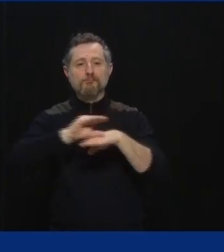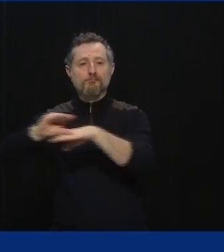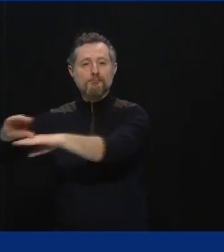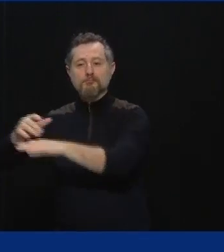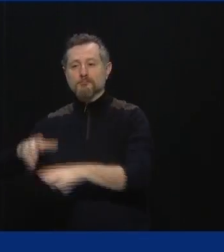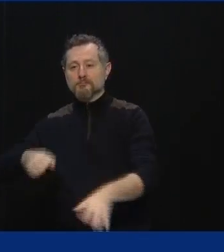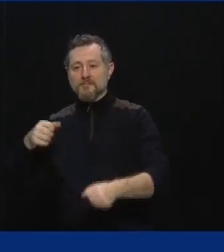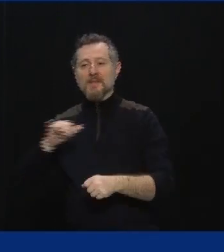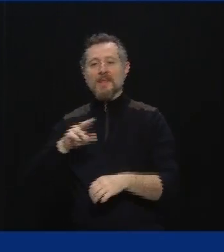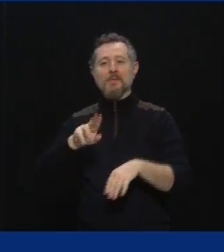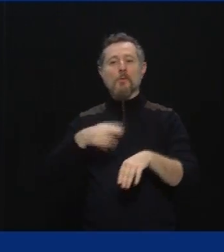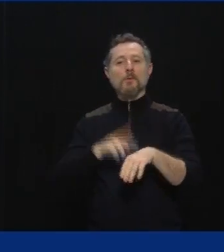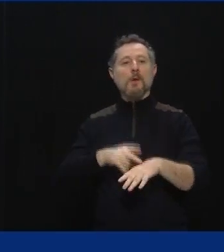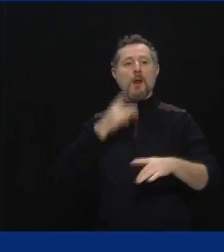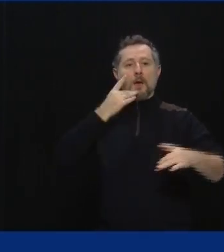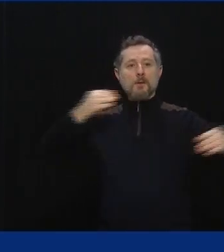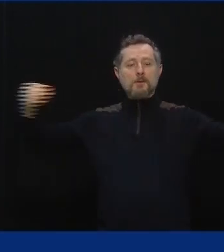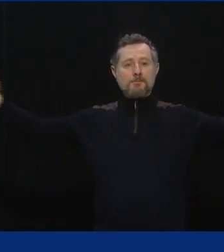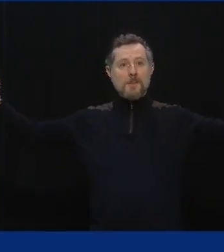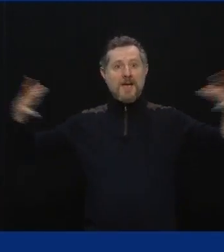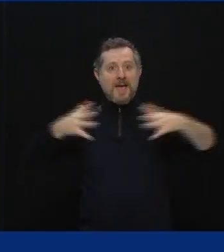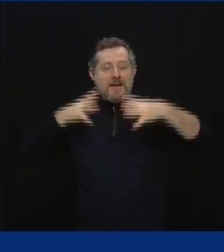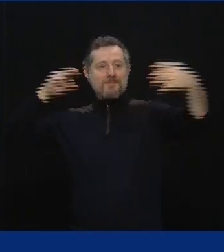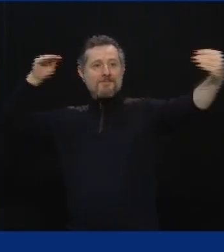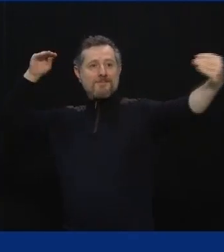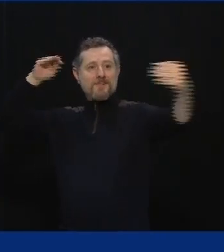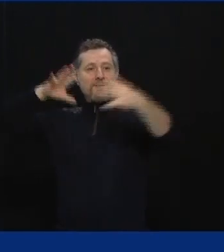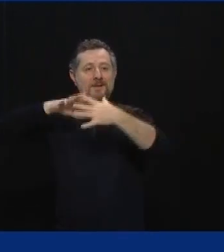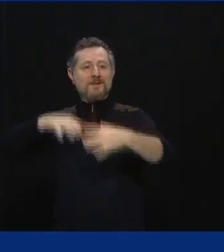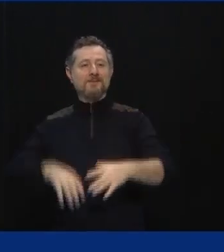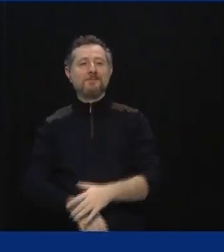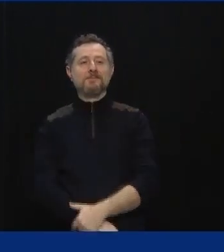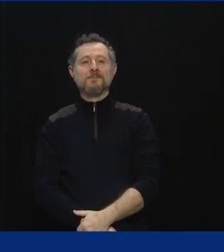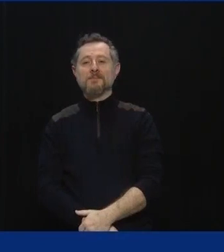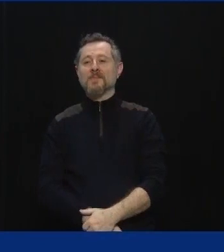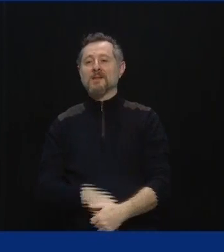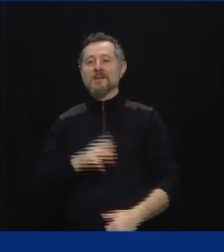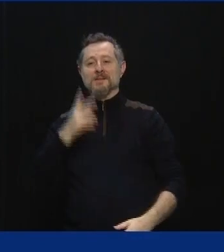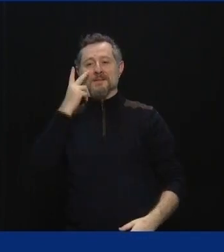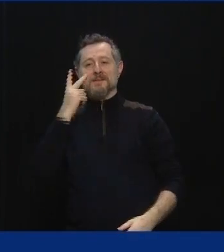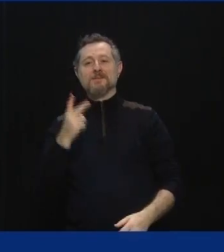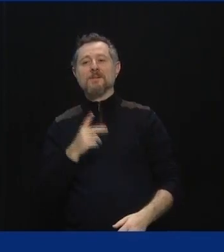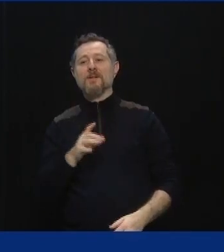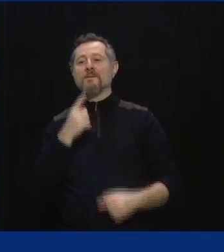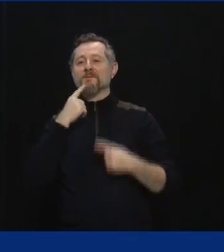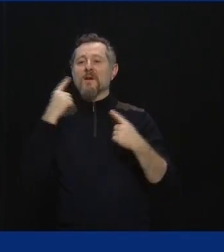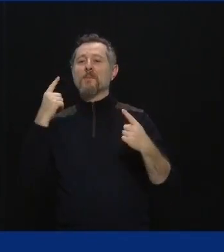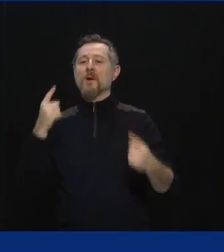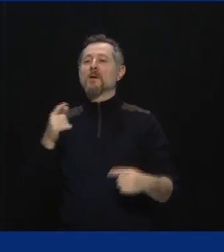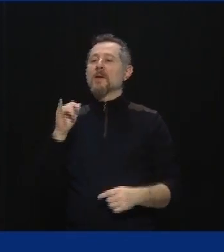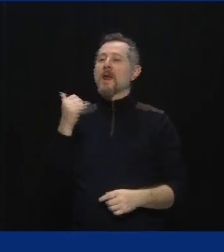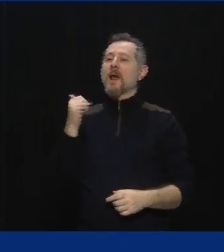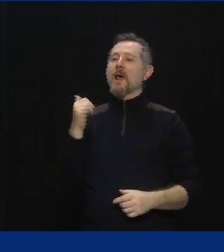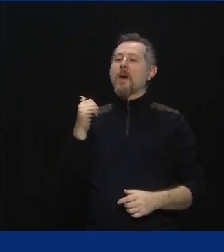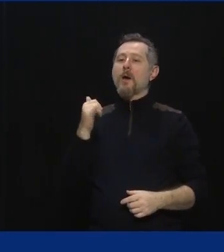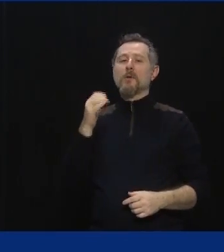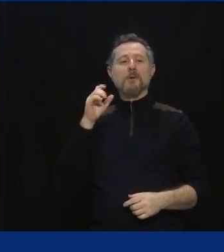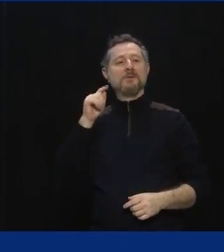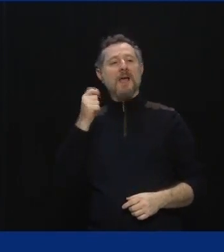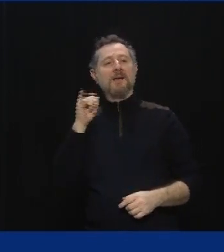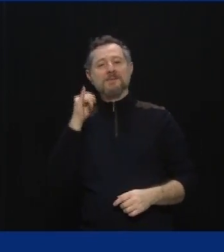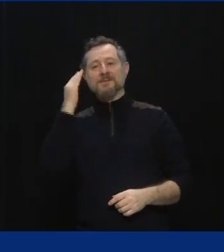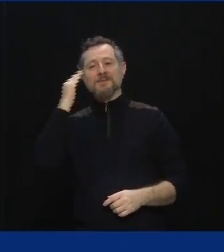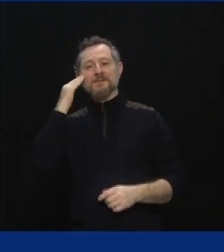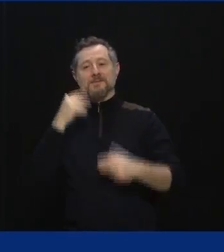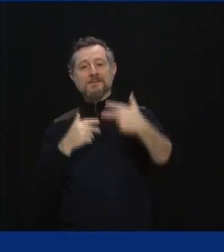natural light. And the iconic New York taxi cab from 30 years ago, it's not a mistake, it's actually